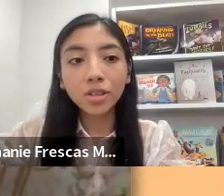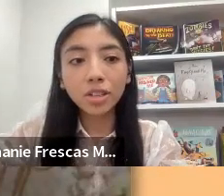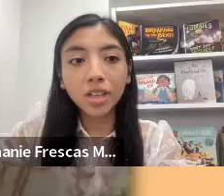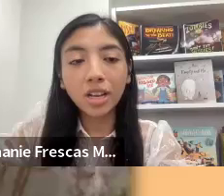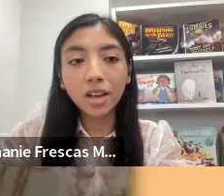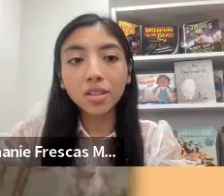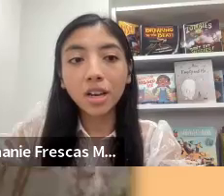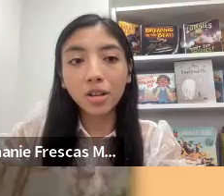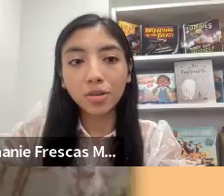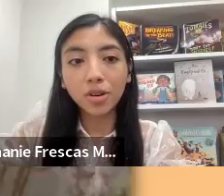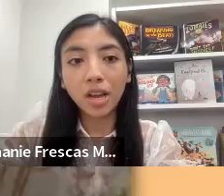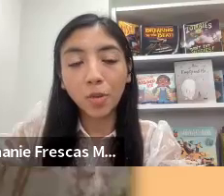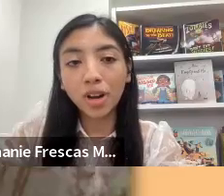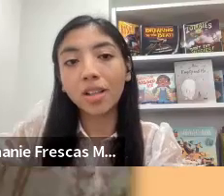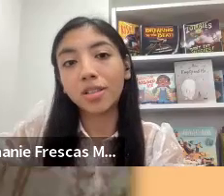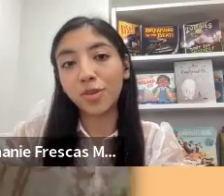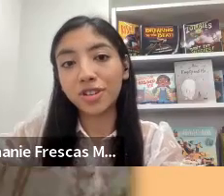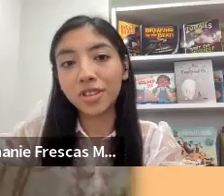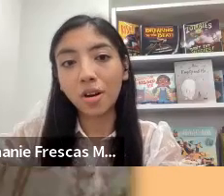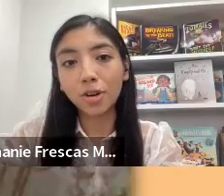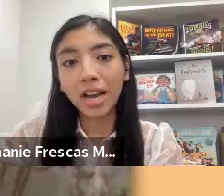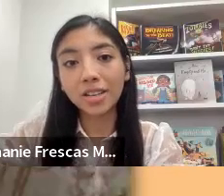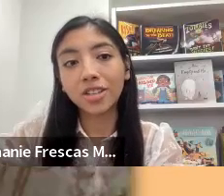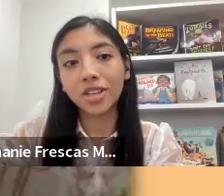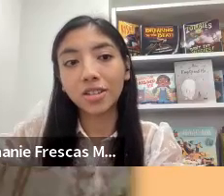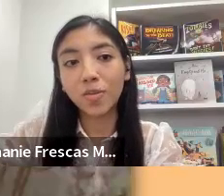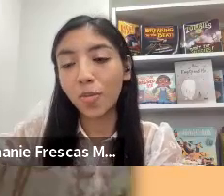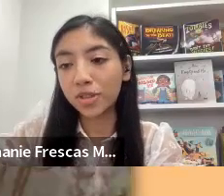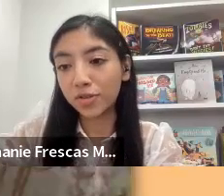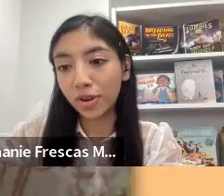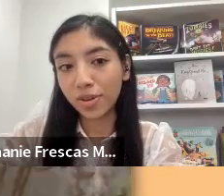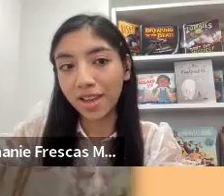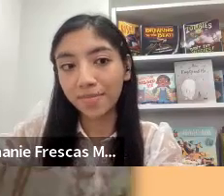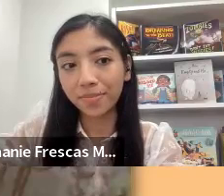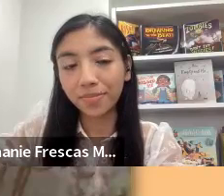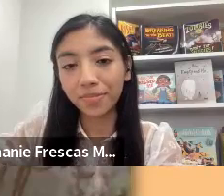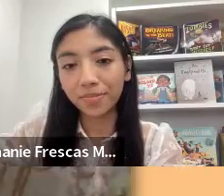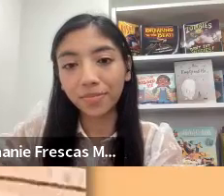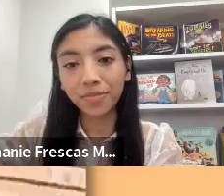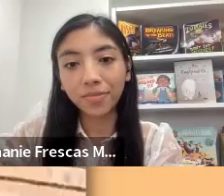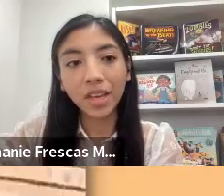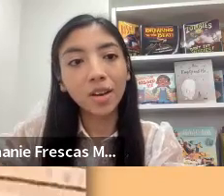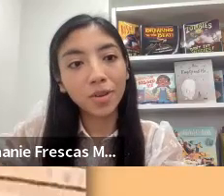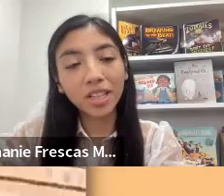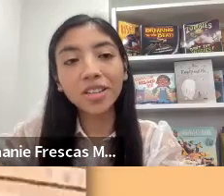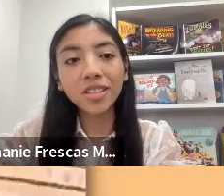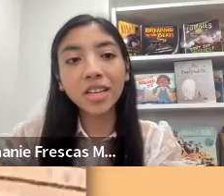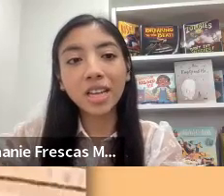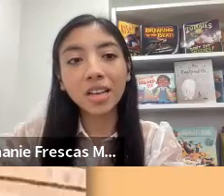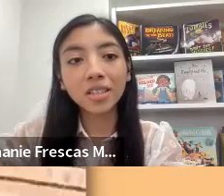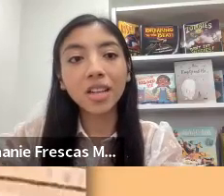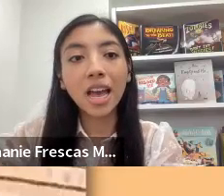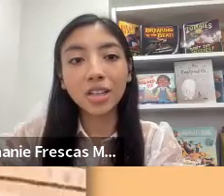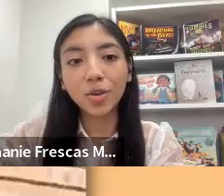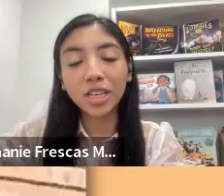little girl starts letting others get closer, and more colors emerge in the artwork as she shares new moments of joy with them. With clear,